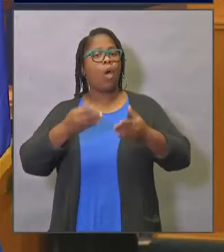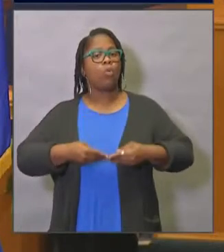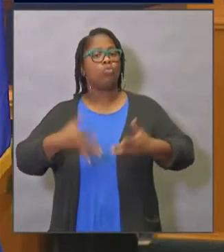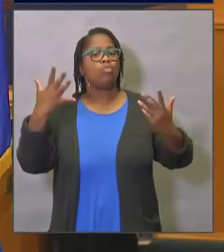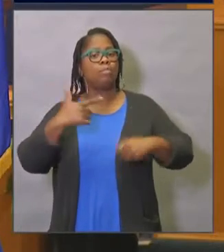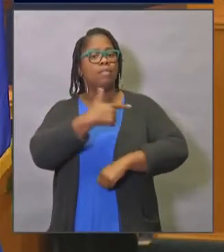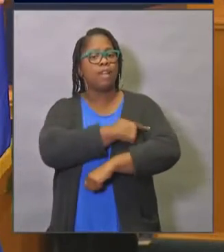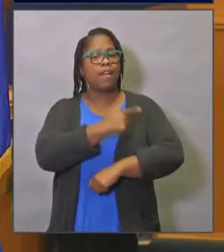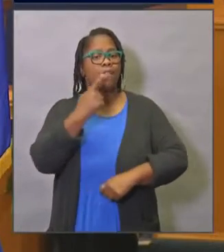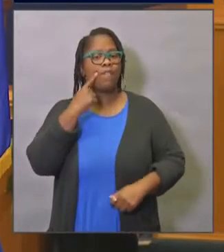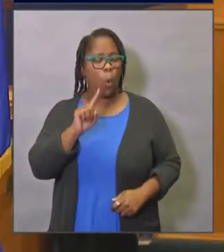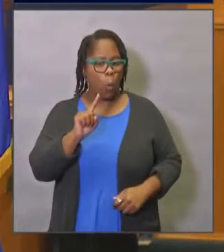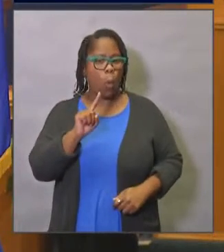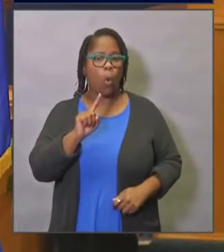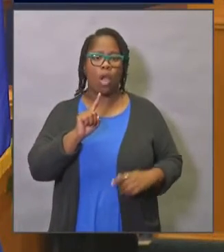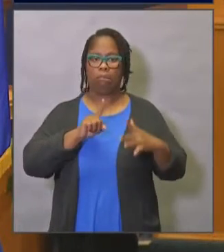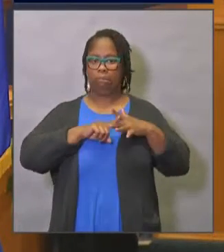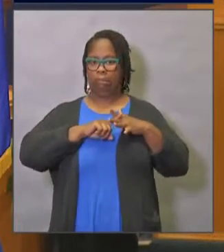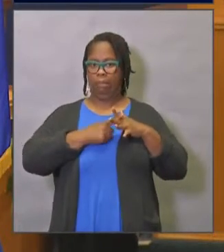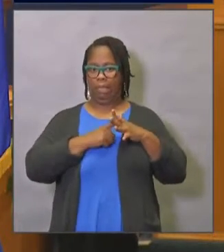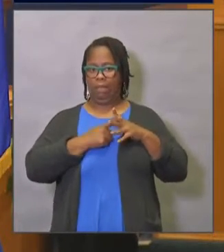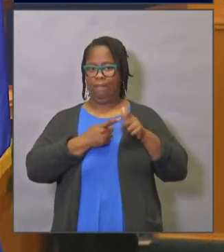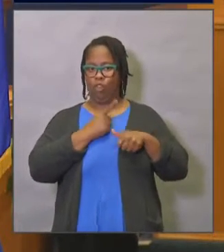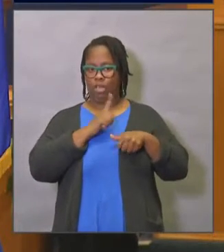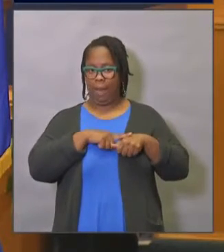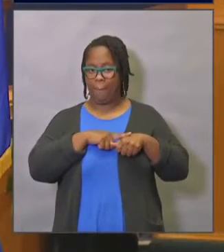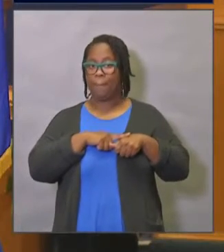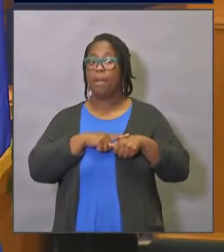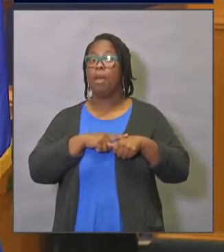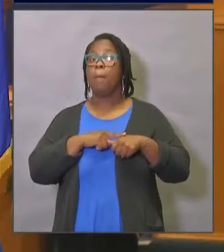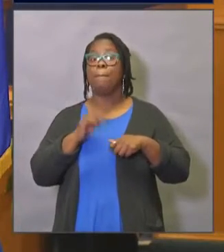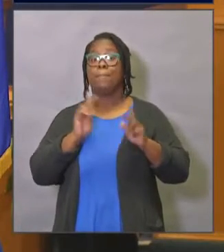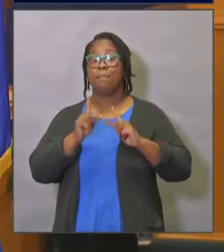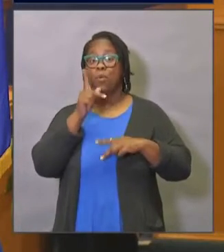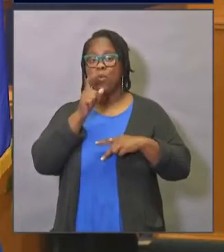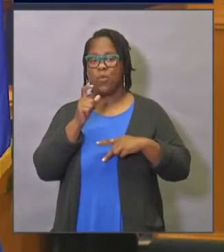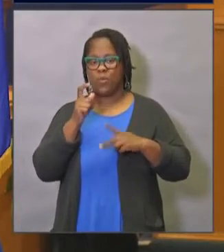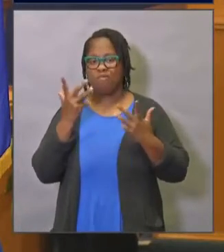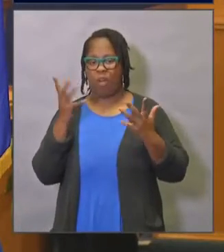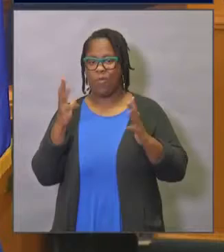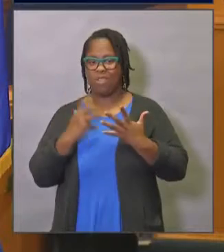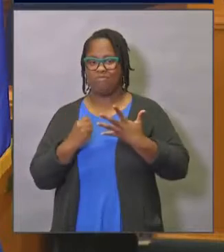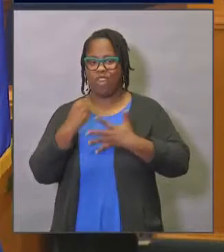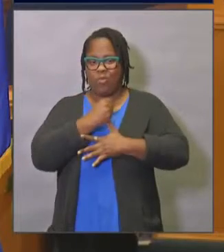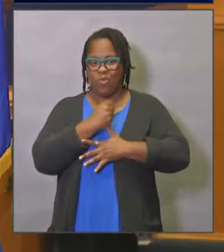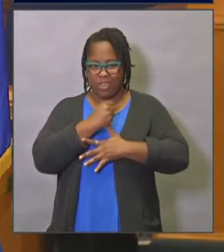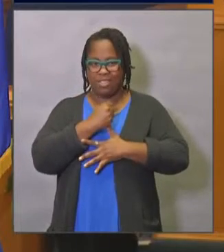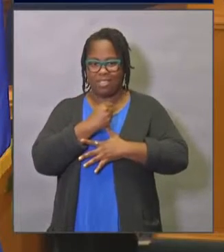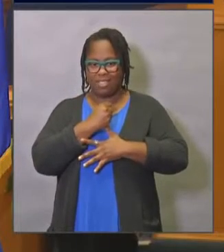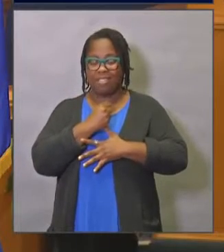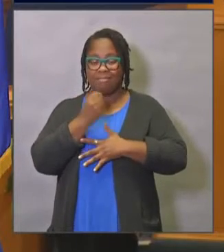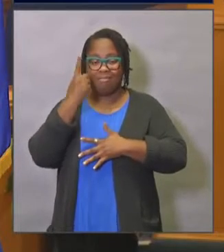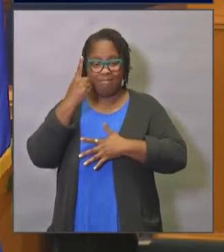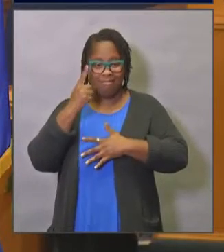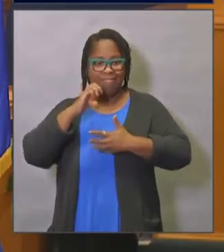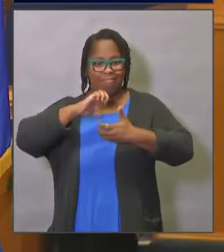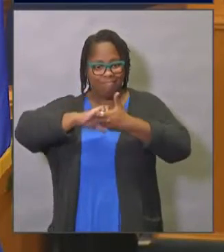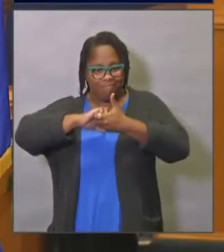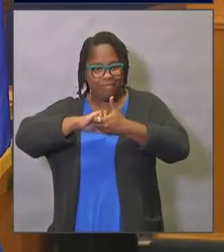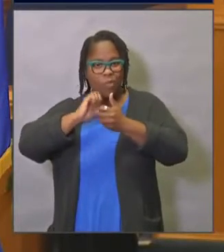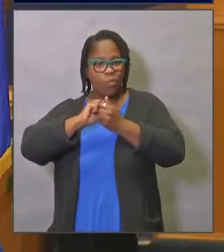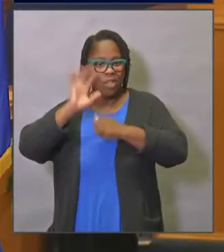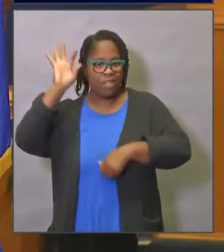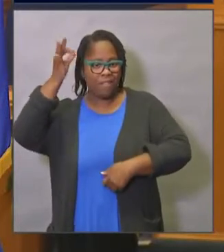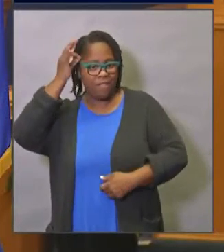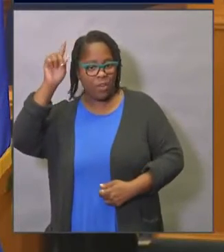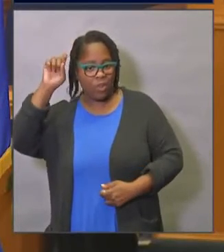again, to, in this initial phase, the prioritized populations. We're working closely with both the federal government,